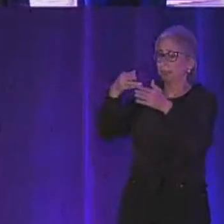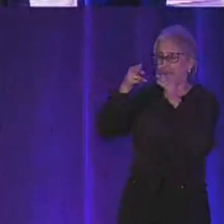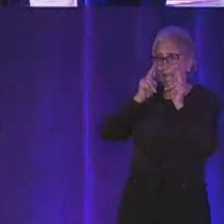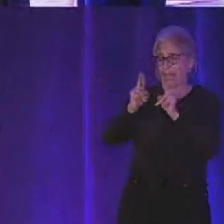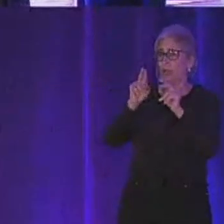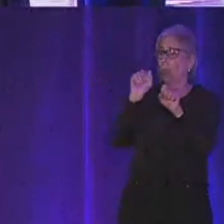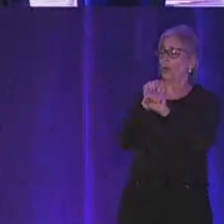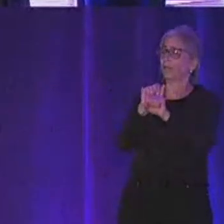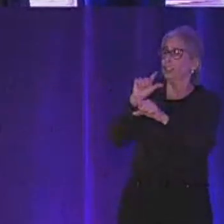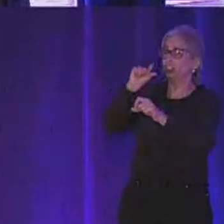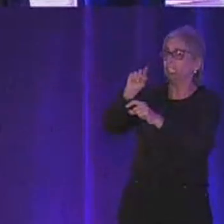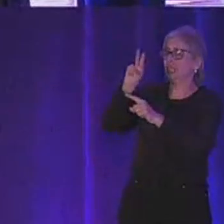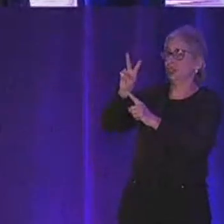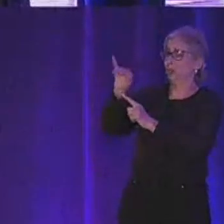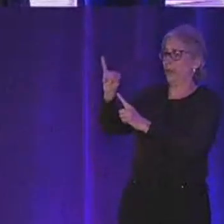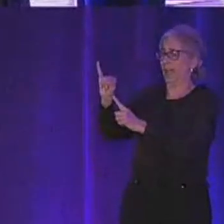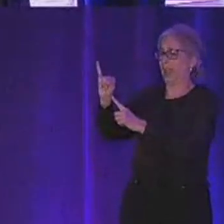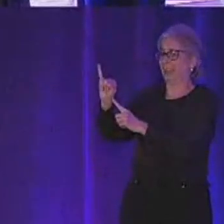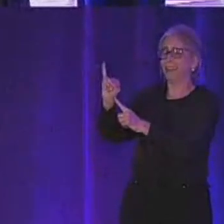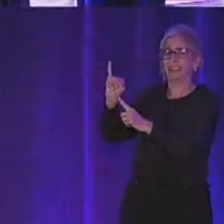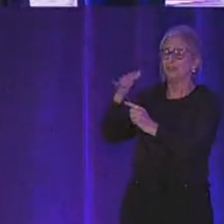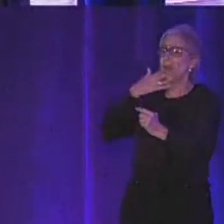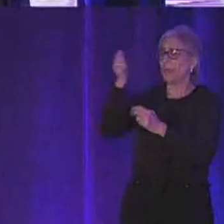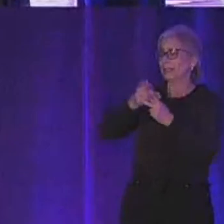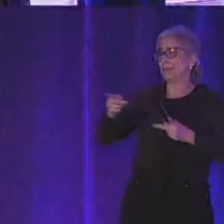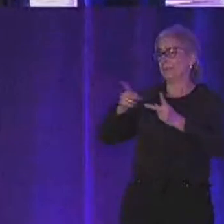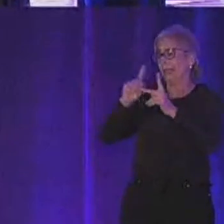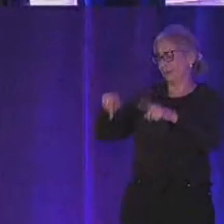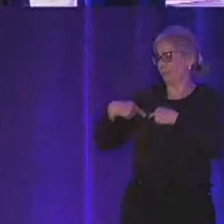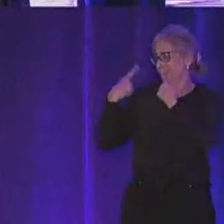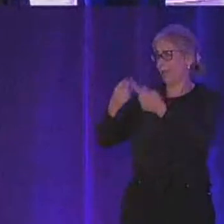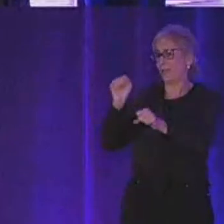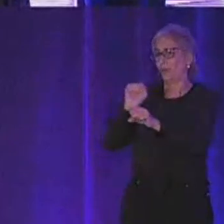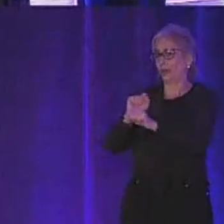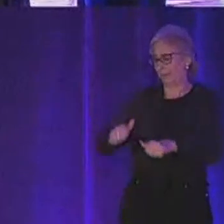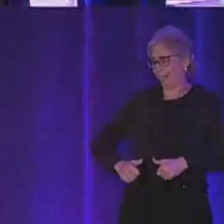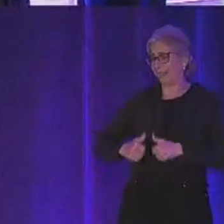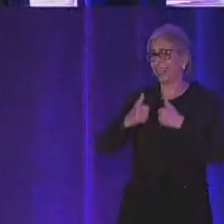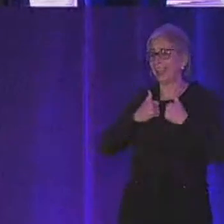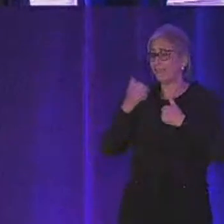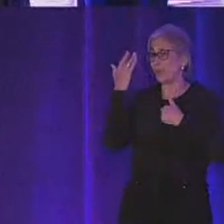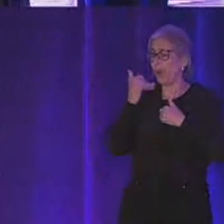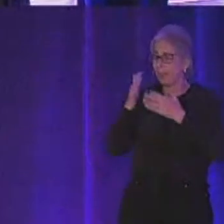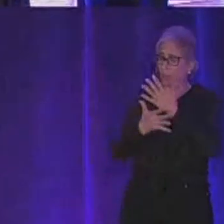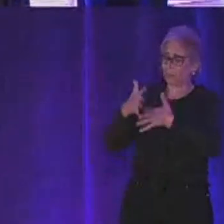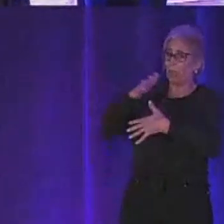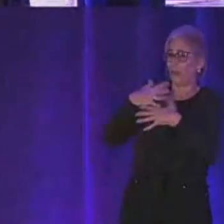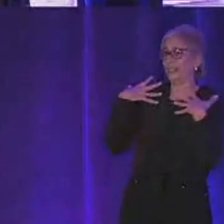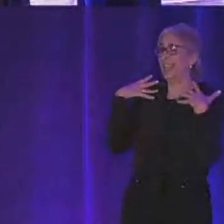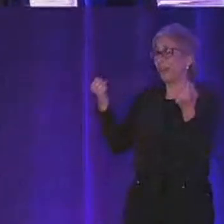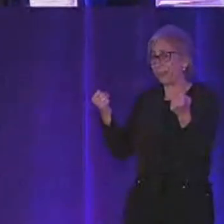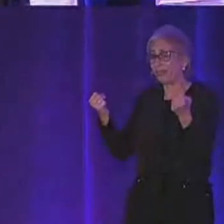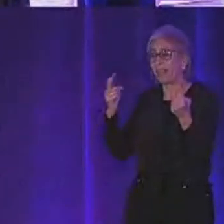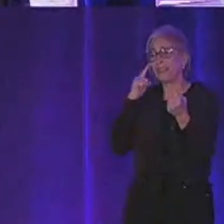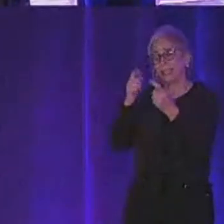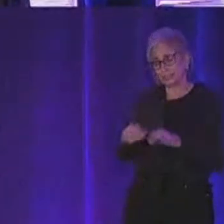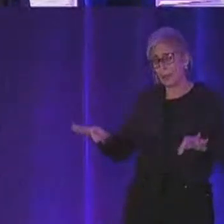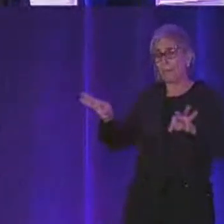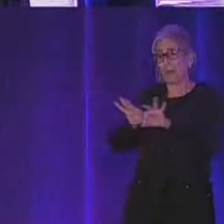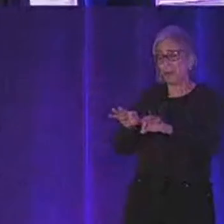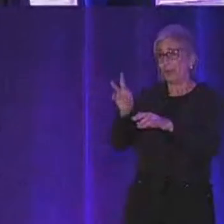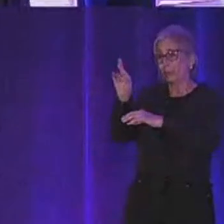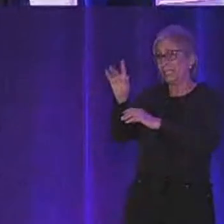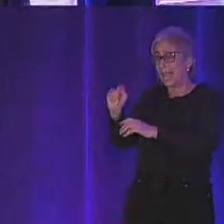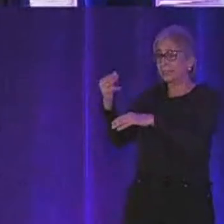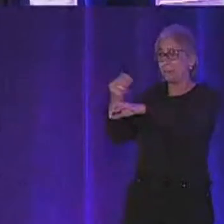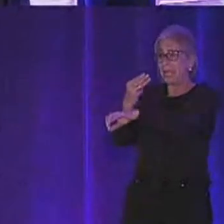for a little while, and it was honestly one of the best places I've ever worked ever in my life, because they prioritize help like this. And I feel like this conference, React